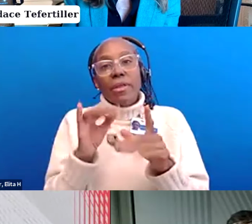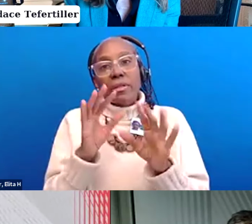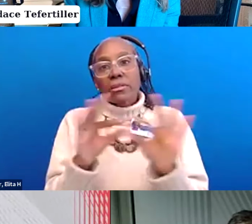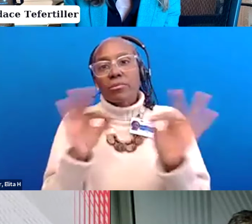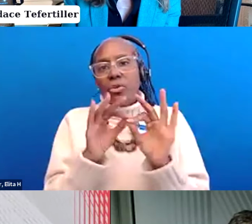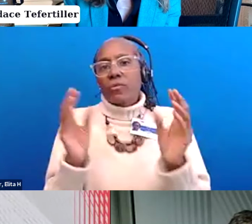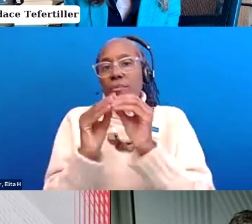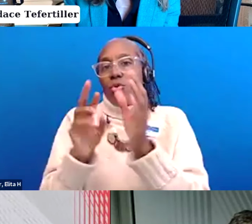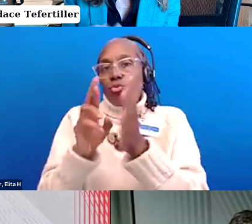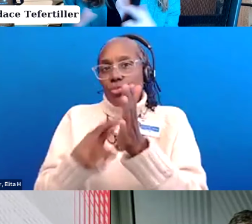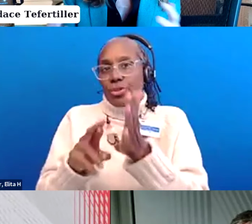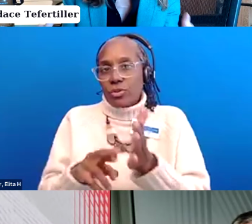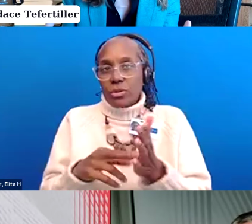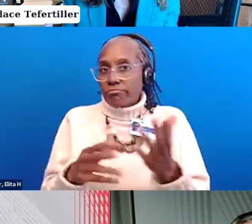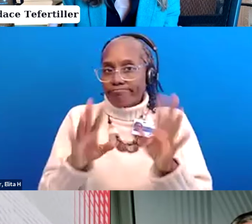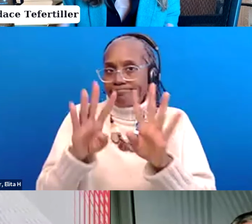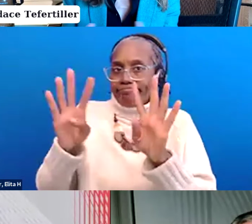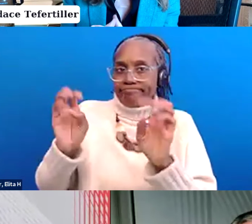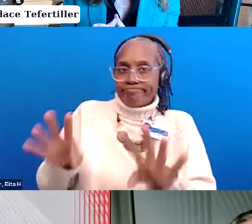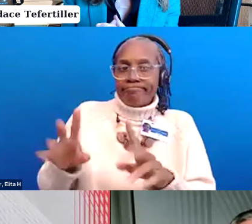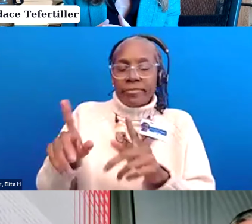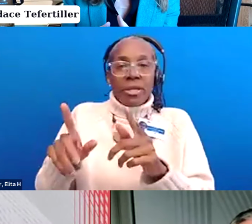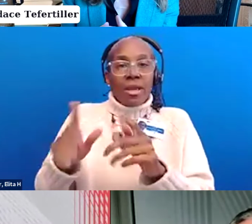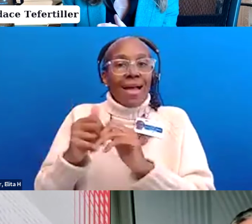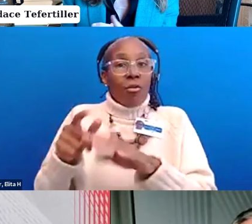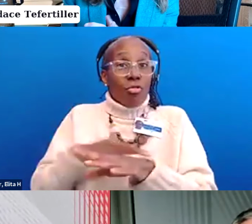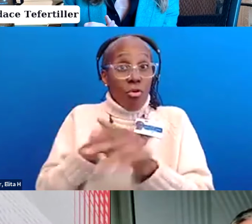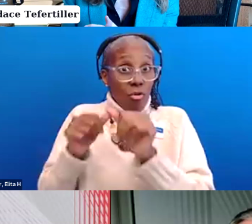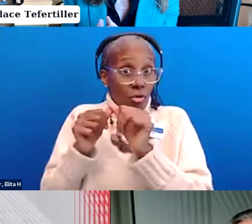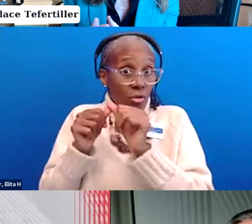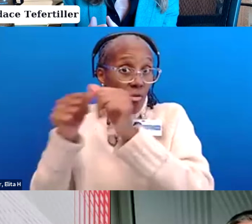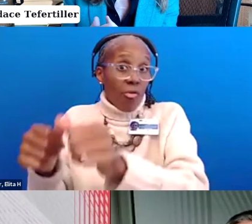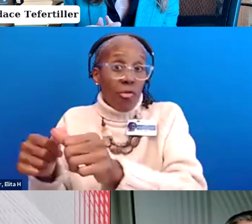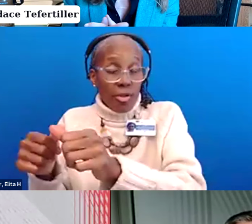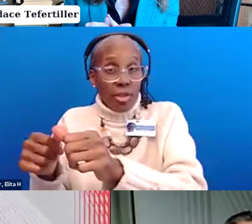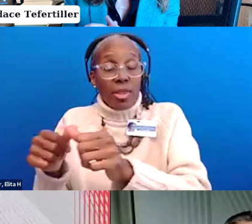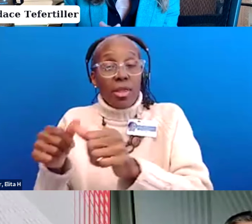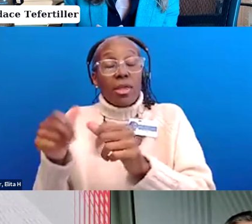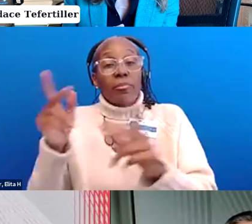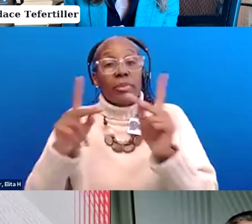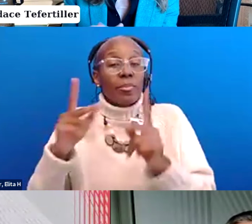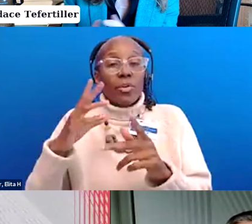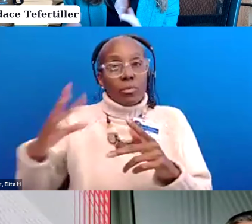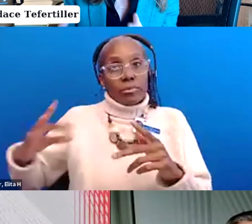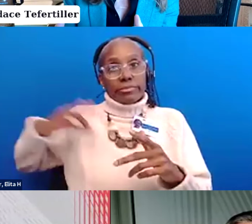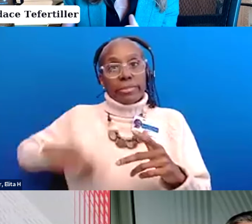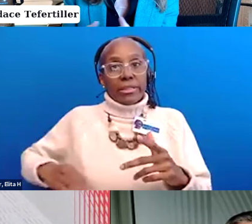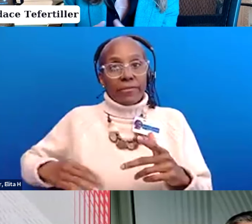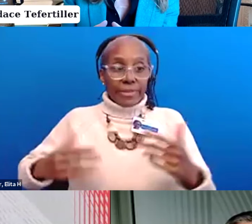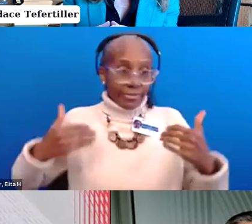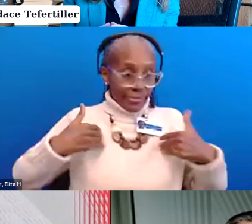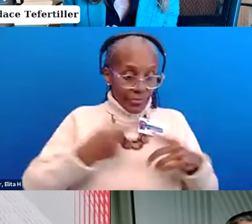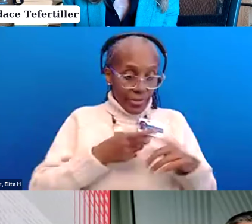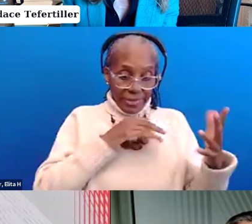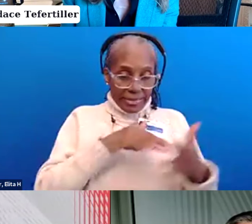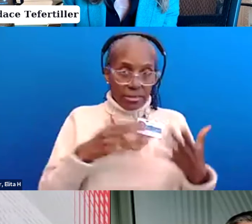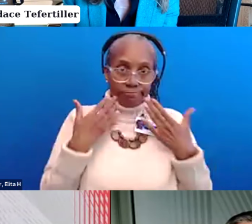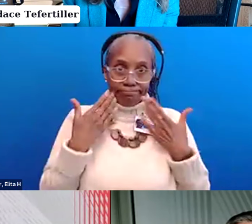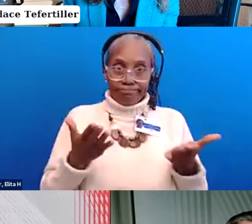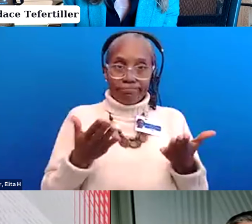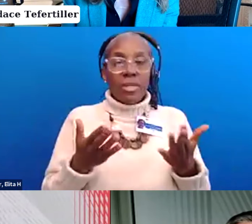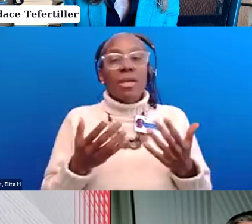continued research. We don't know exactly how long people will continue to experience the benefits they gain from the study, but